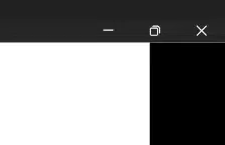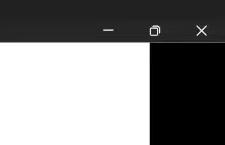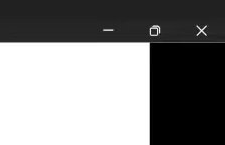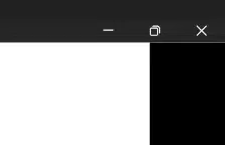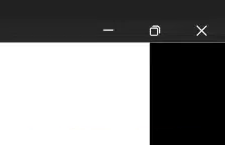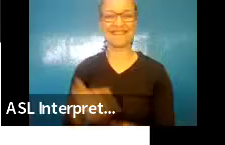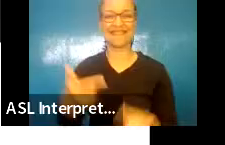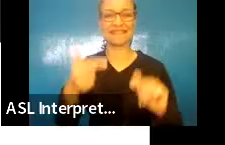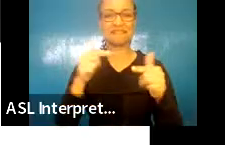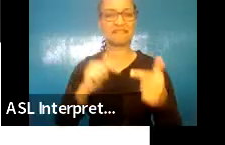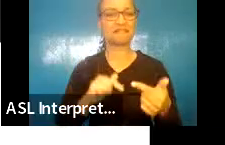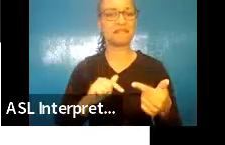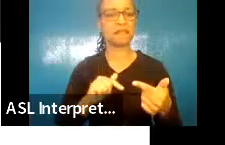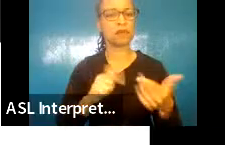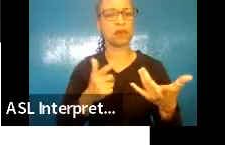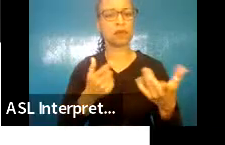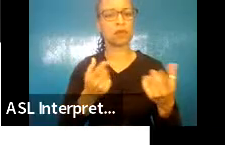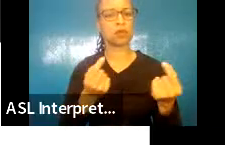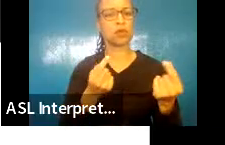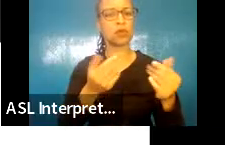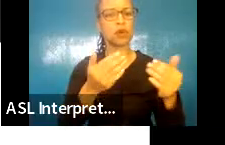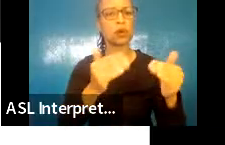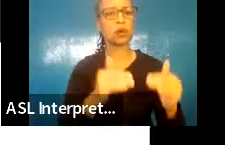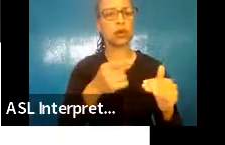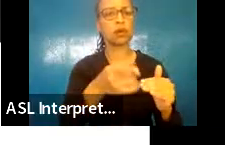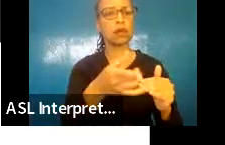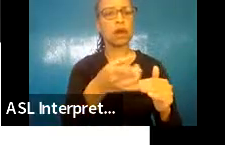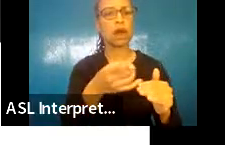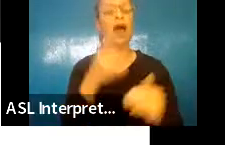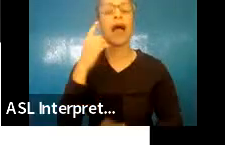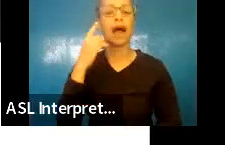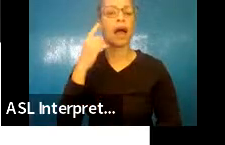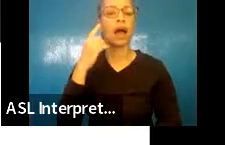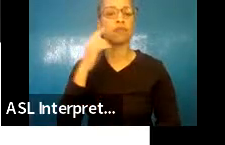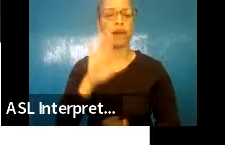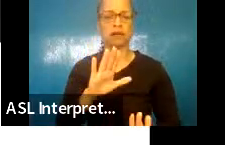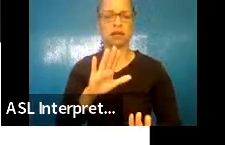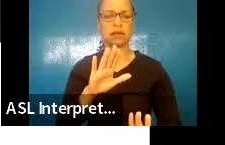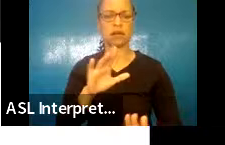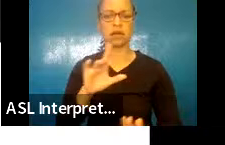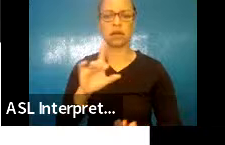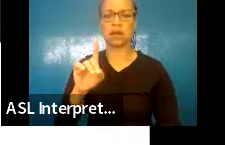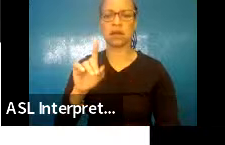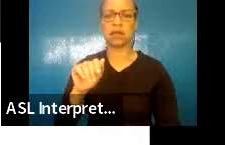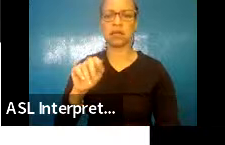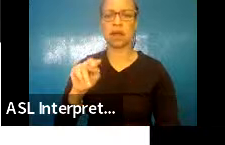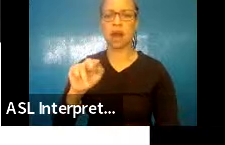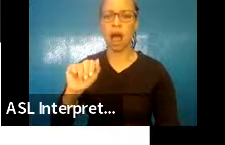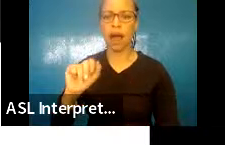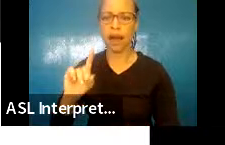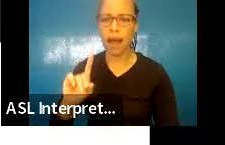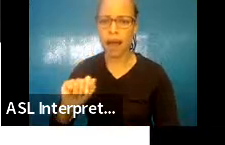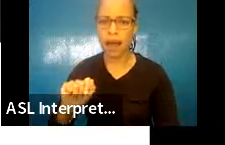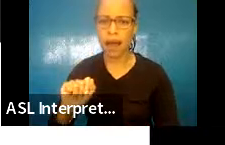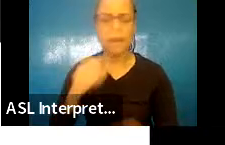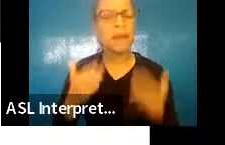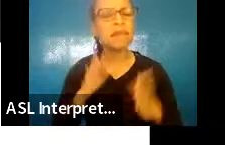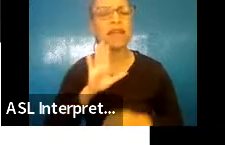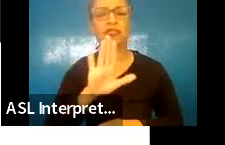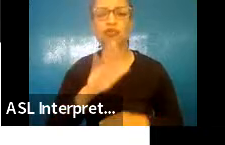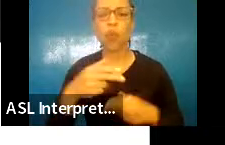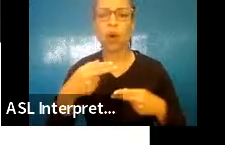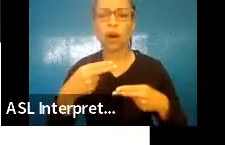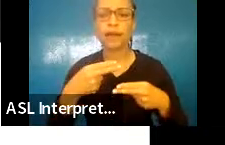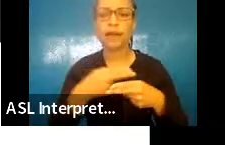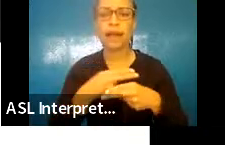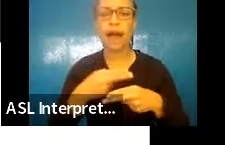Did you want to go to this one, or? I think this is Donata's slide. So maybe Donata, you want to go, and then we'll have the discussion. Sure. I just have